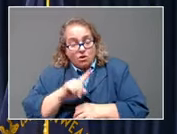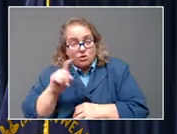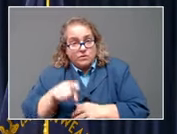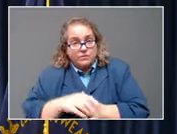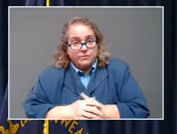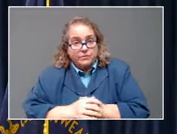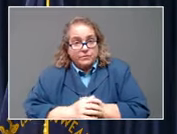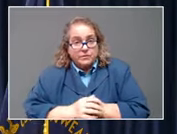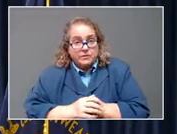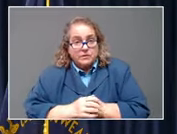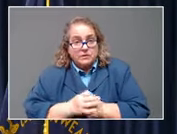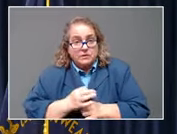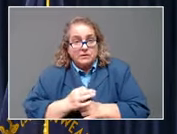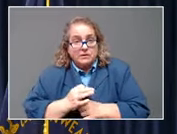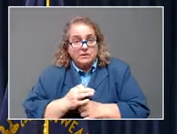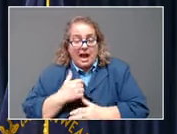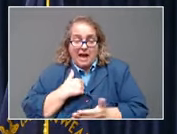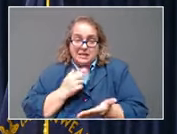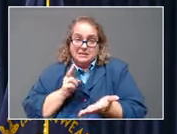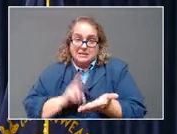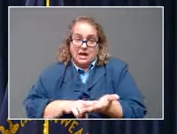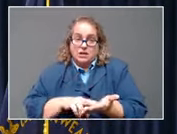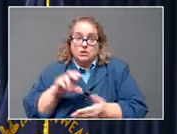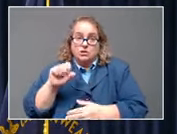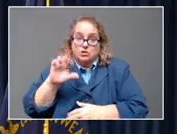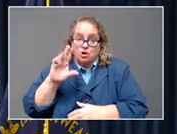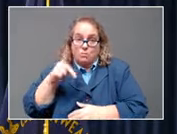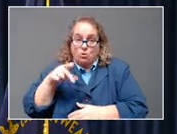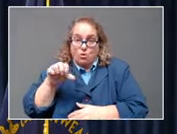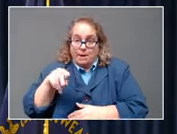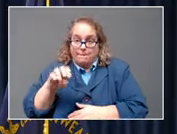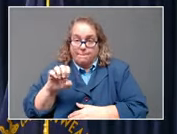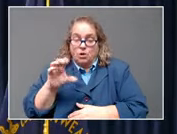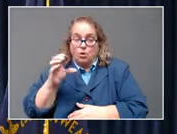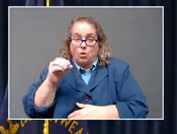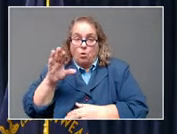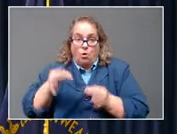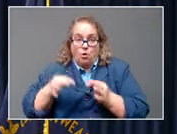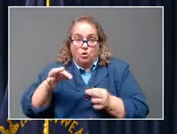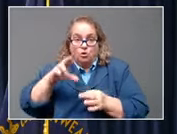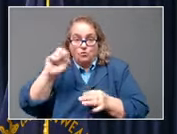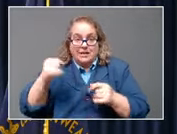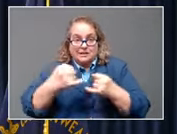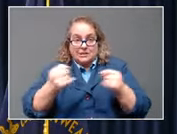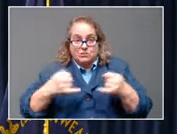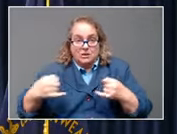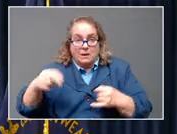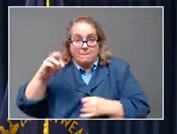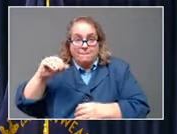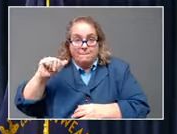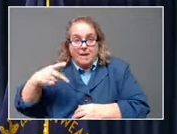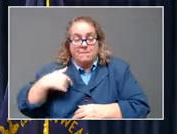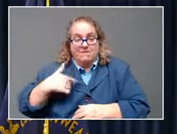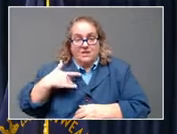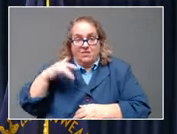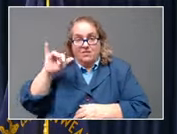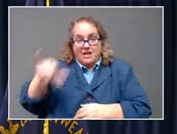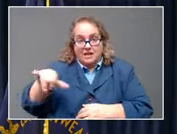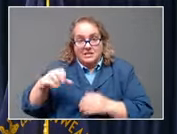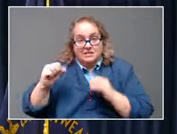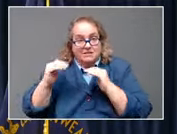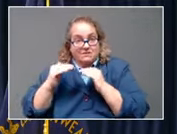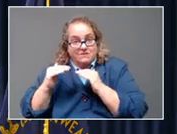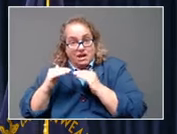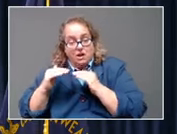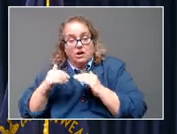are. Well, I signed the Supreme Court redistricting map, so ultimately believed that to be fair. I am still